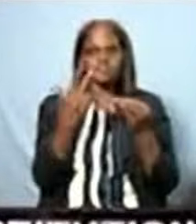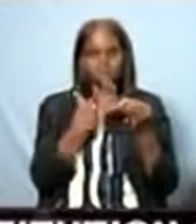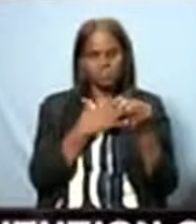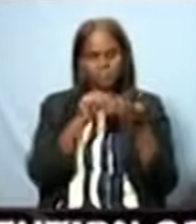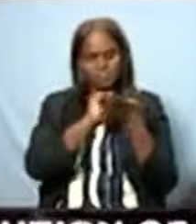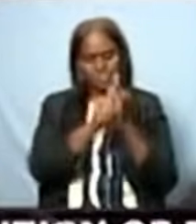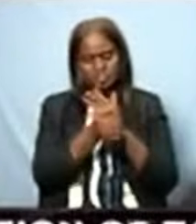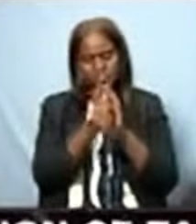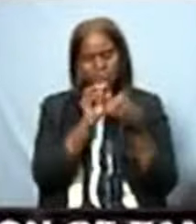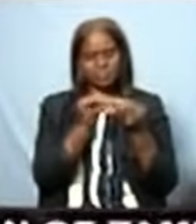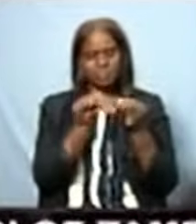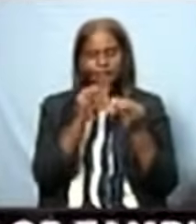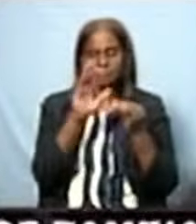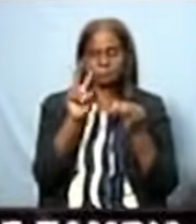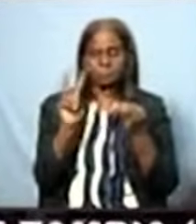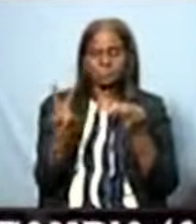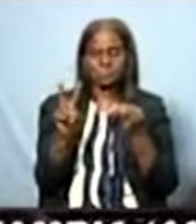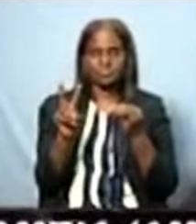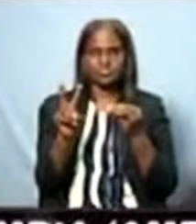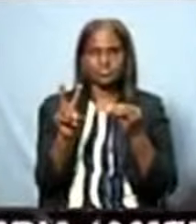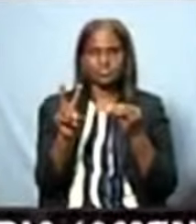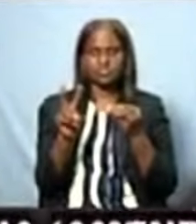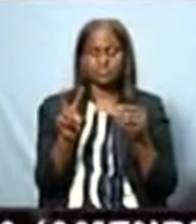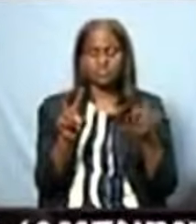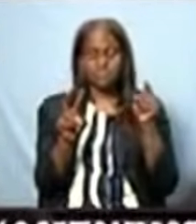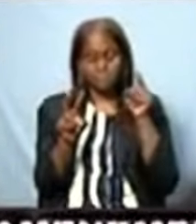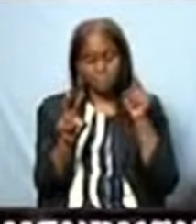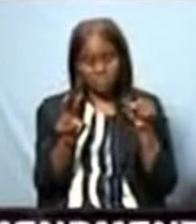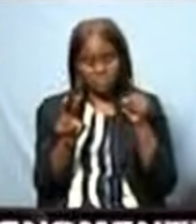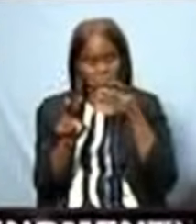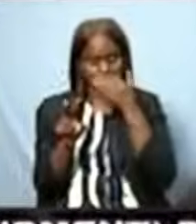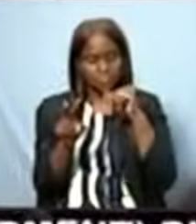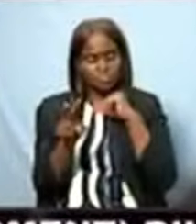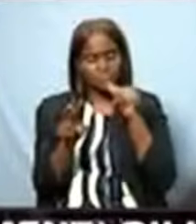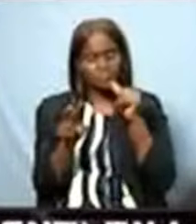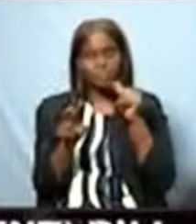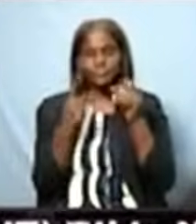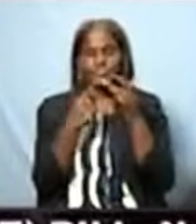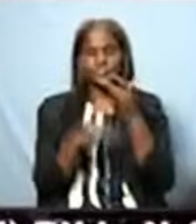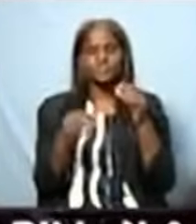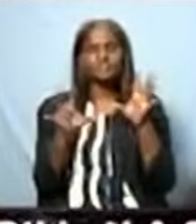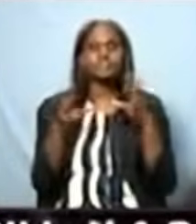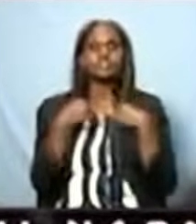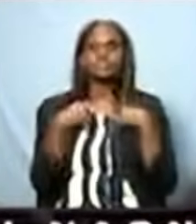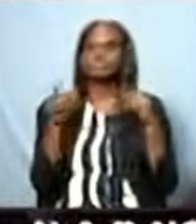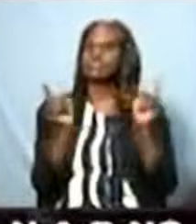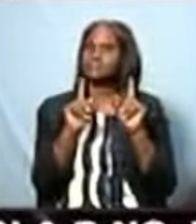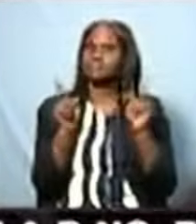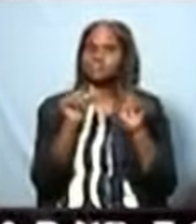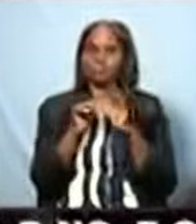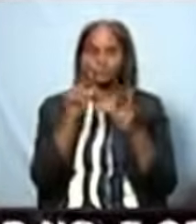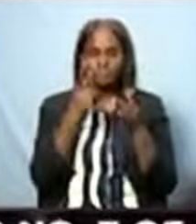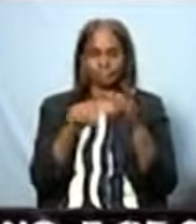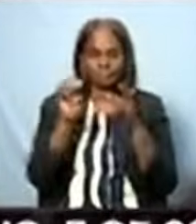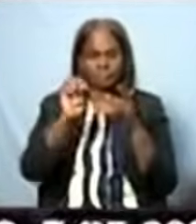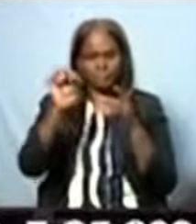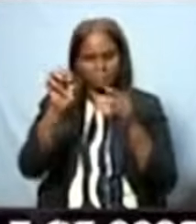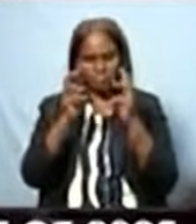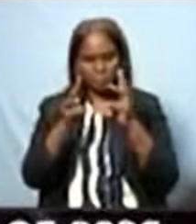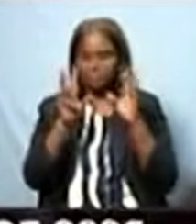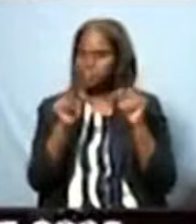article number 52, this should not be entertained in whatever